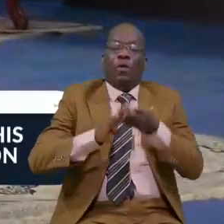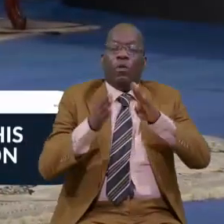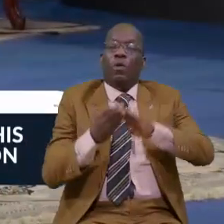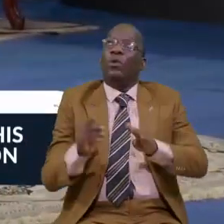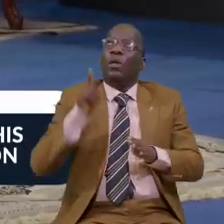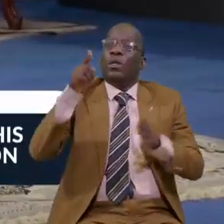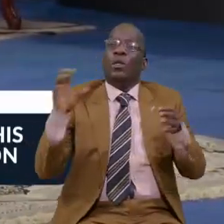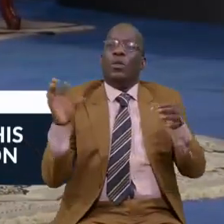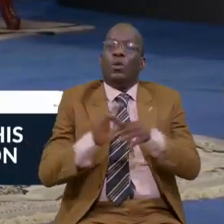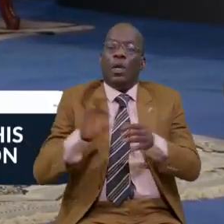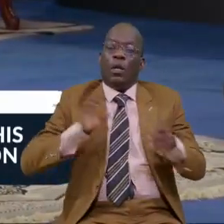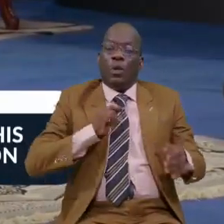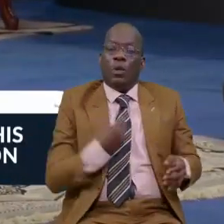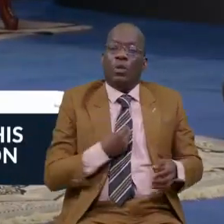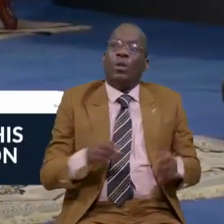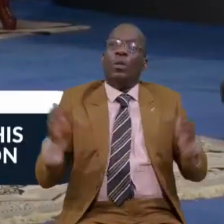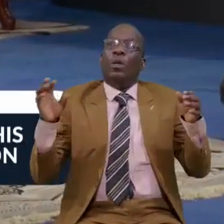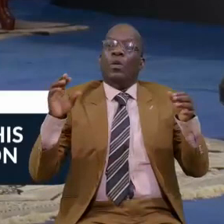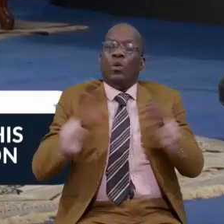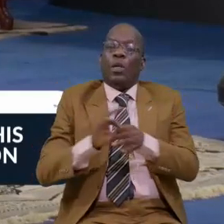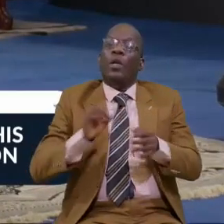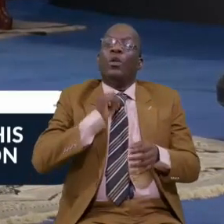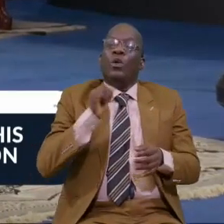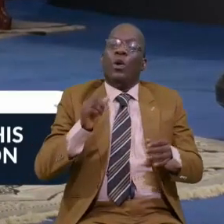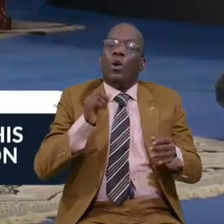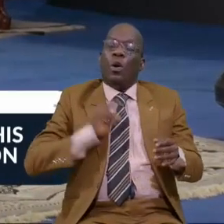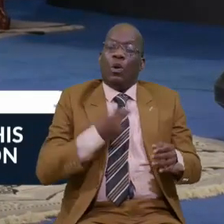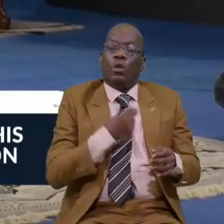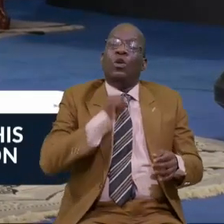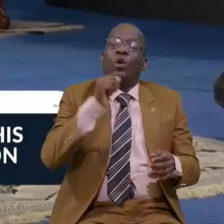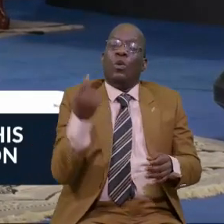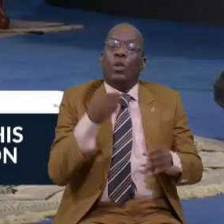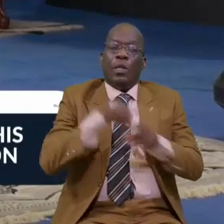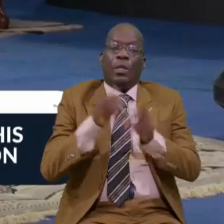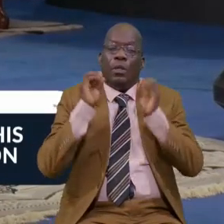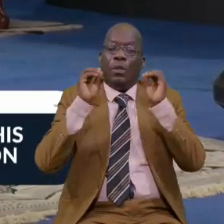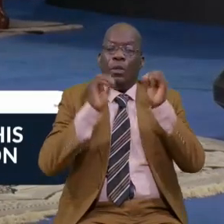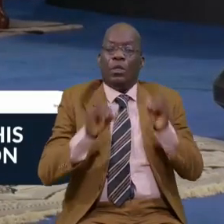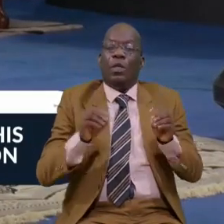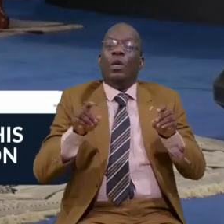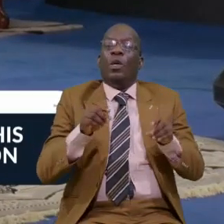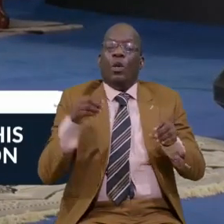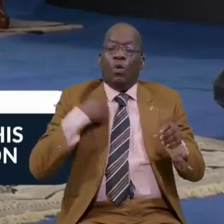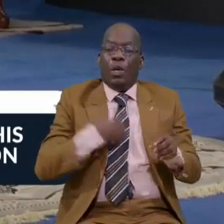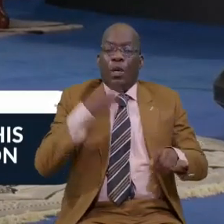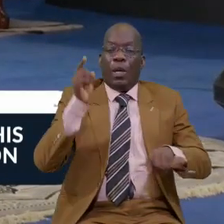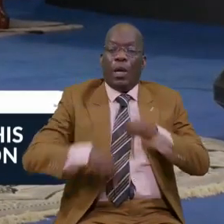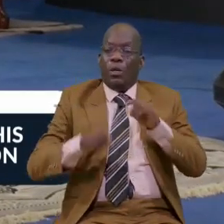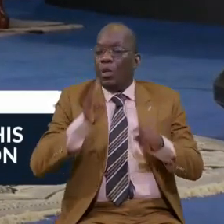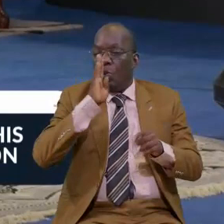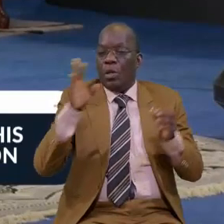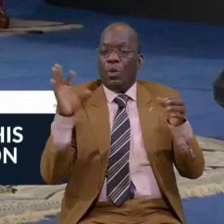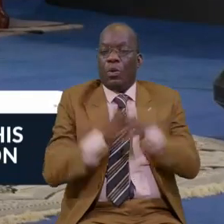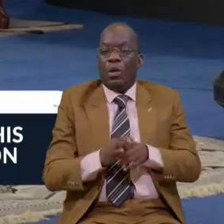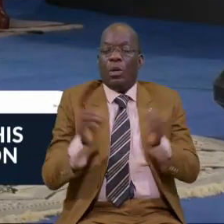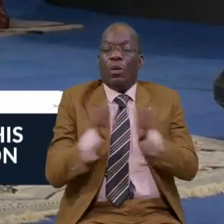us. Unites us not only in doctrine. Yes, he unites us in scripture. We cannot be united without the